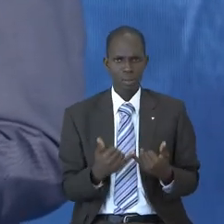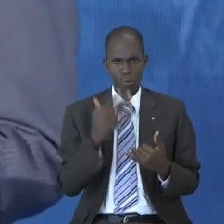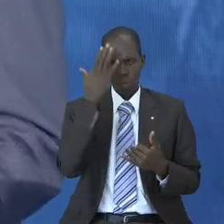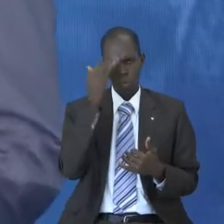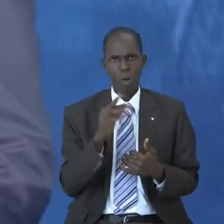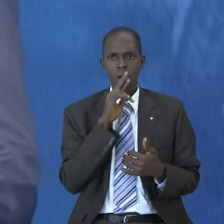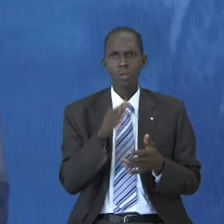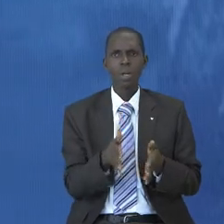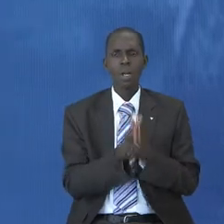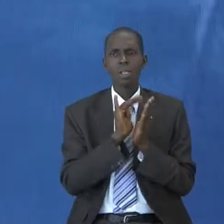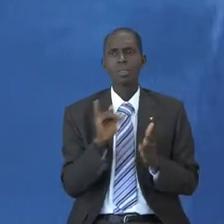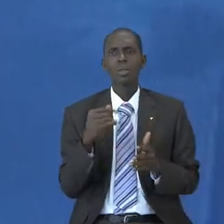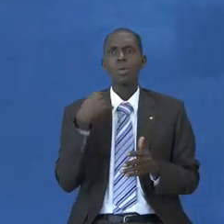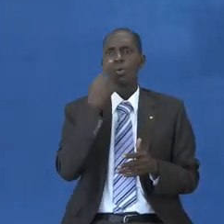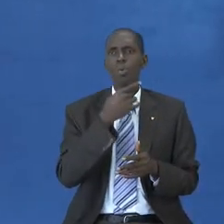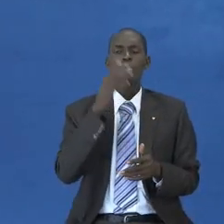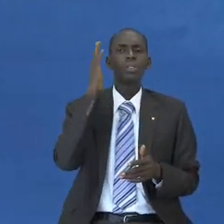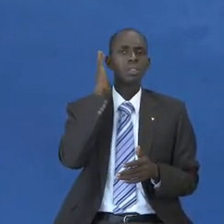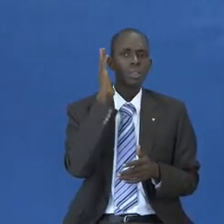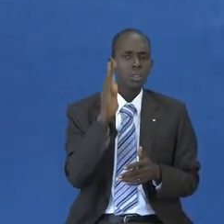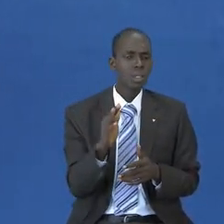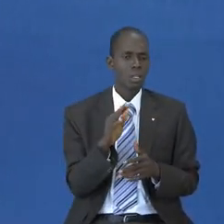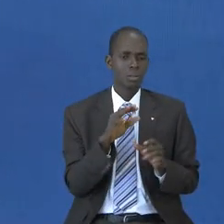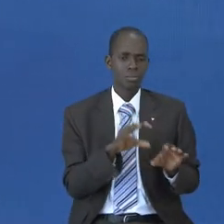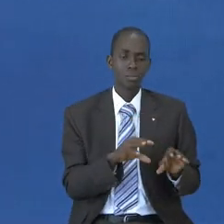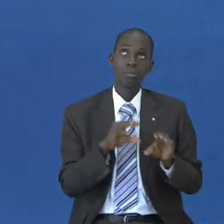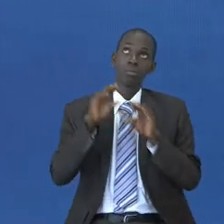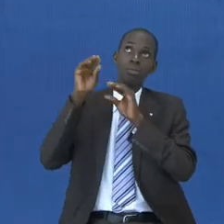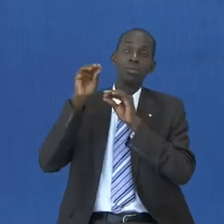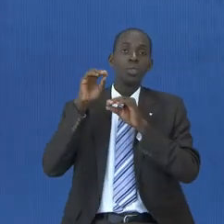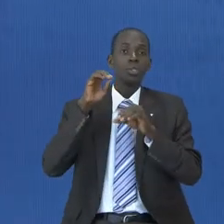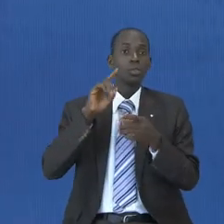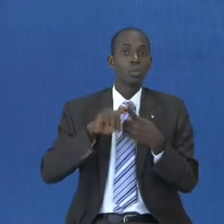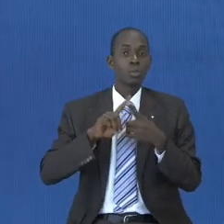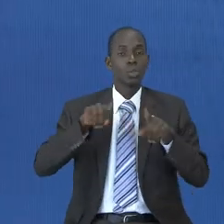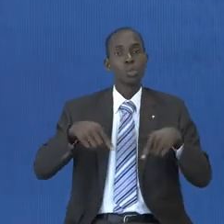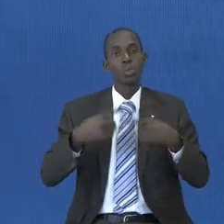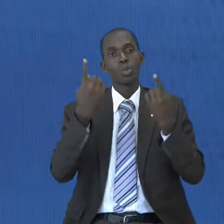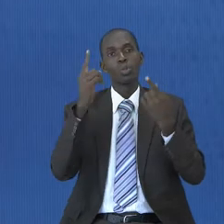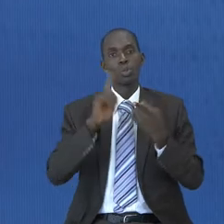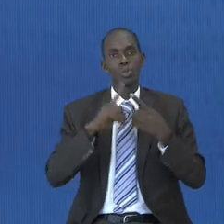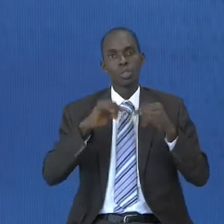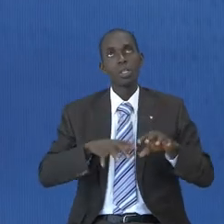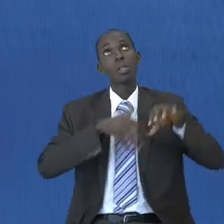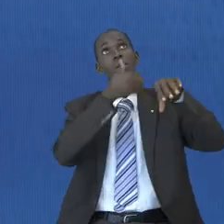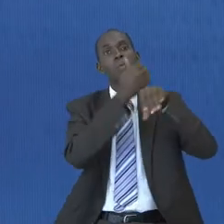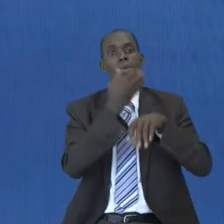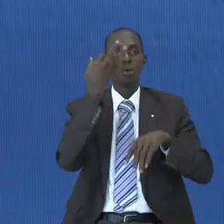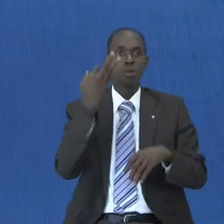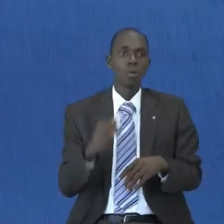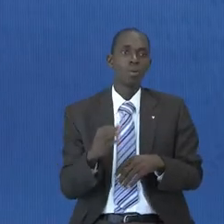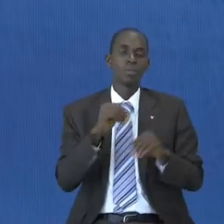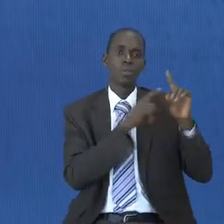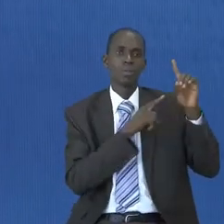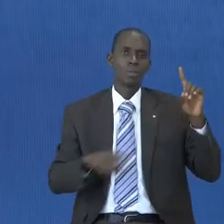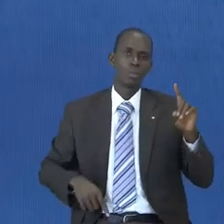asking who shall ascend to the hill of the Lord? Doesn't your royalty,